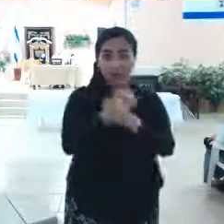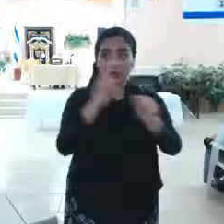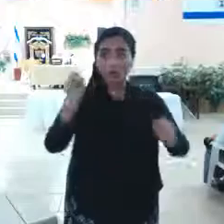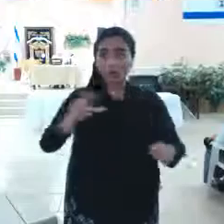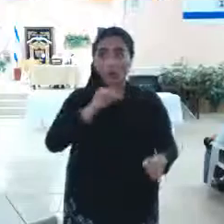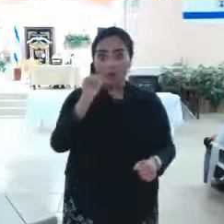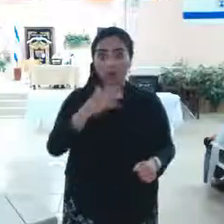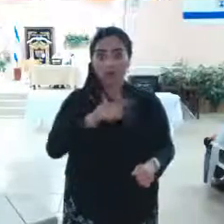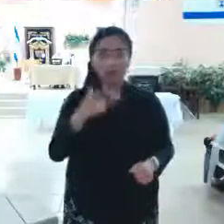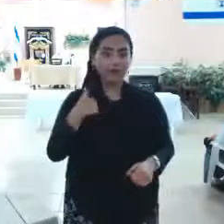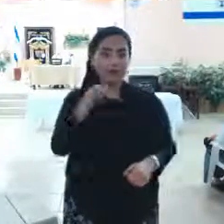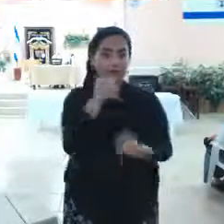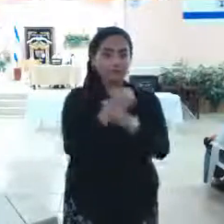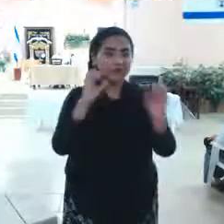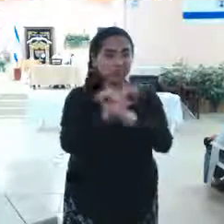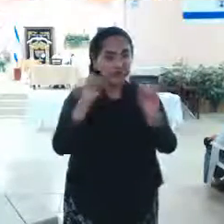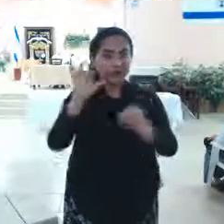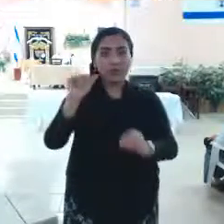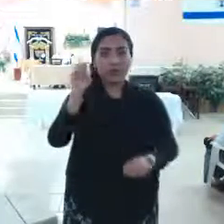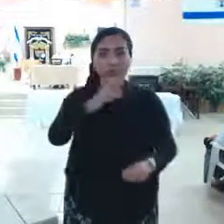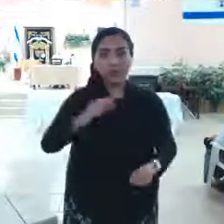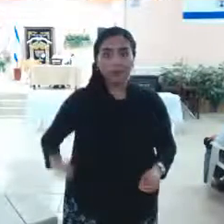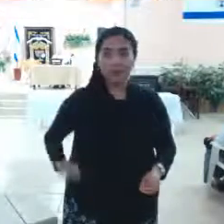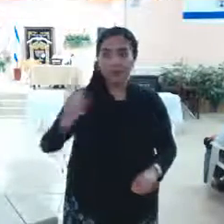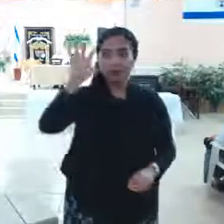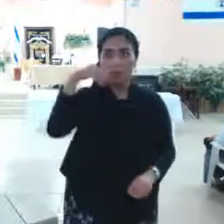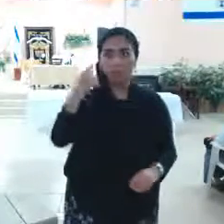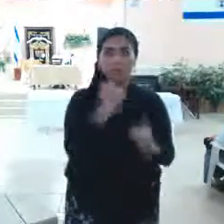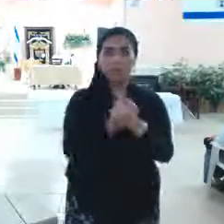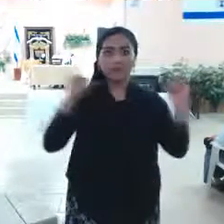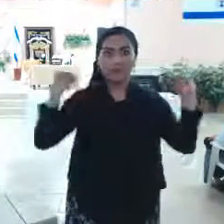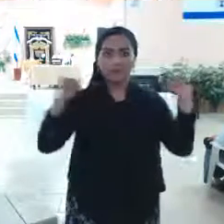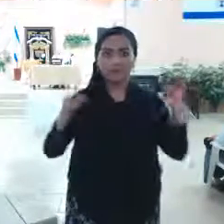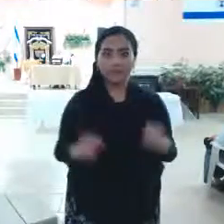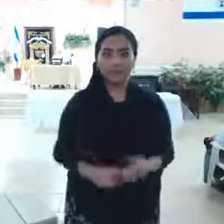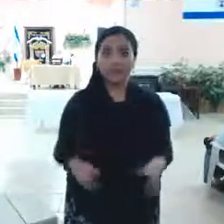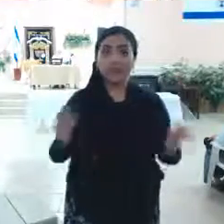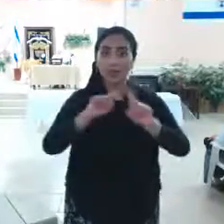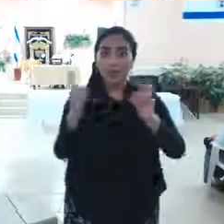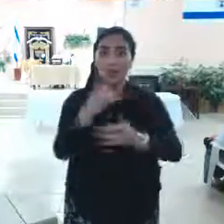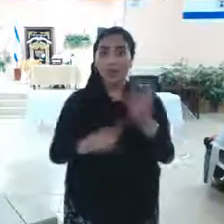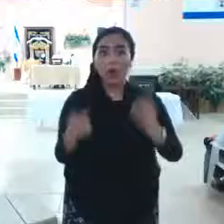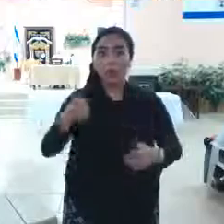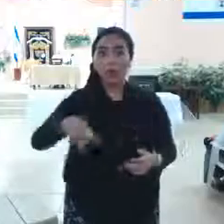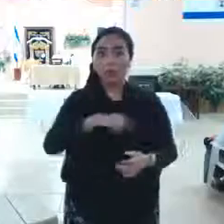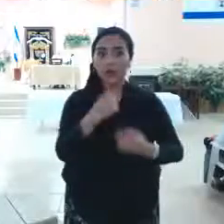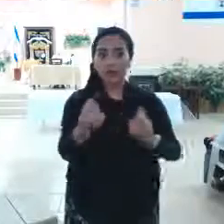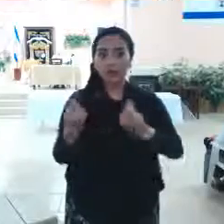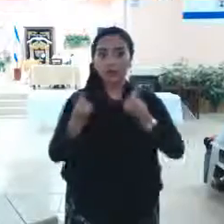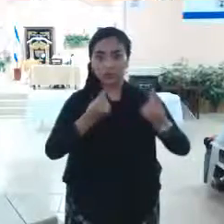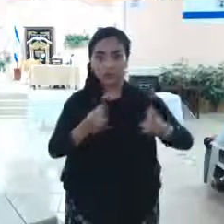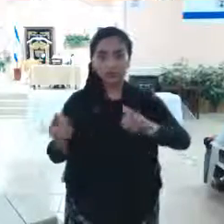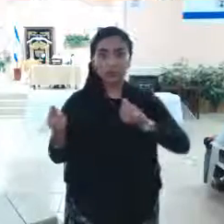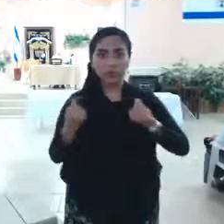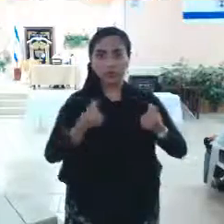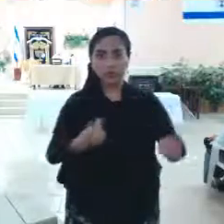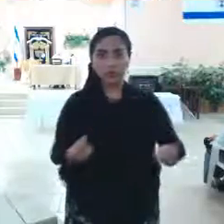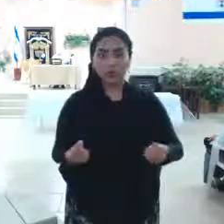you save or that I save. No, we don't save anyone. Joshua HaMashiach is the only one that saves. But what we